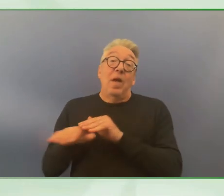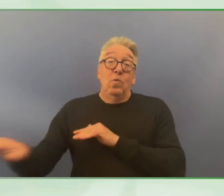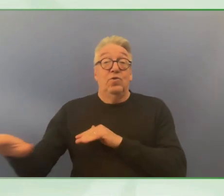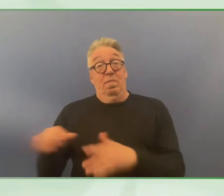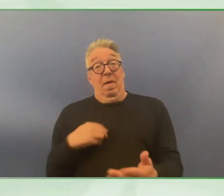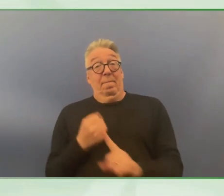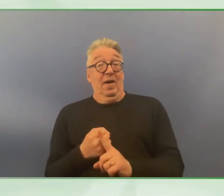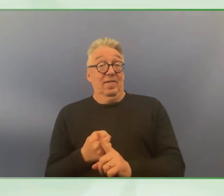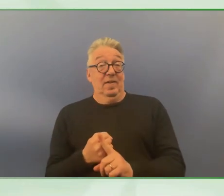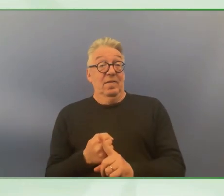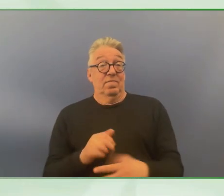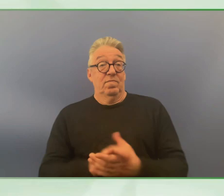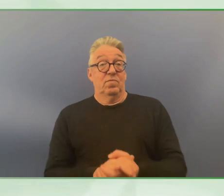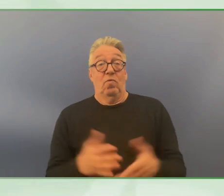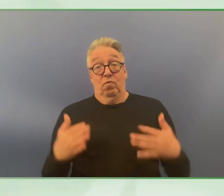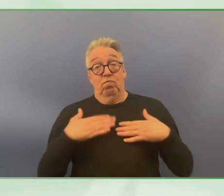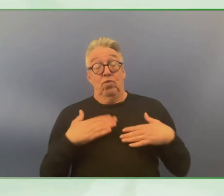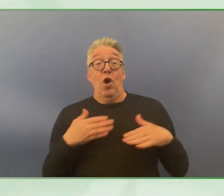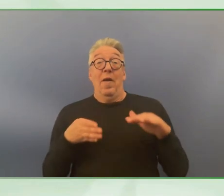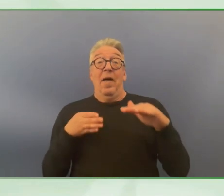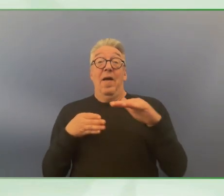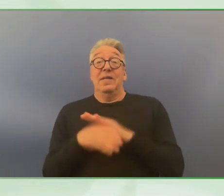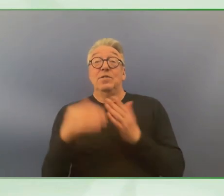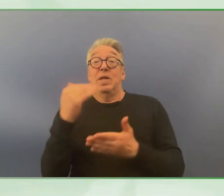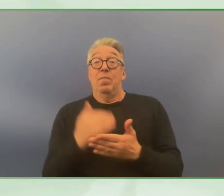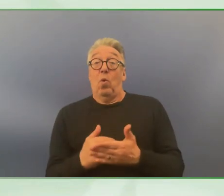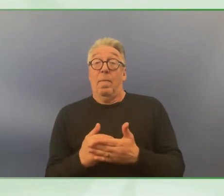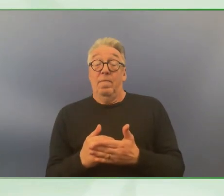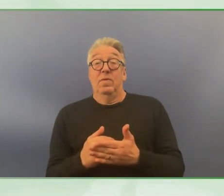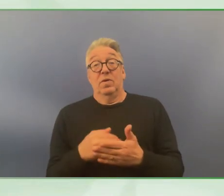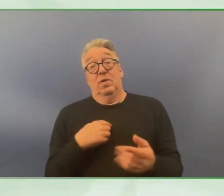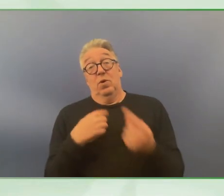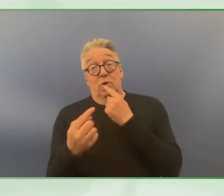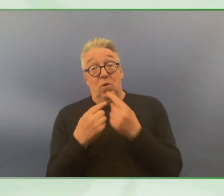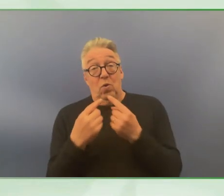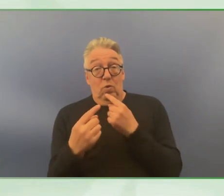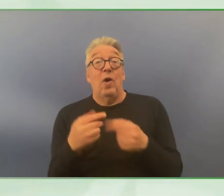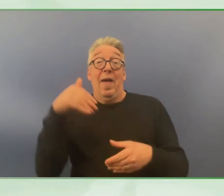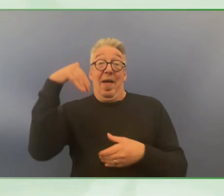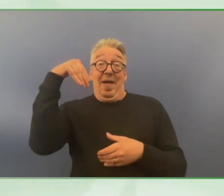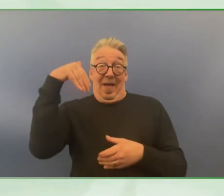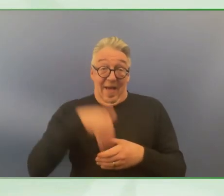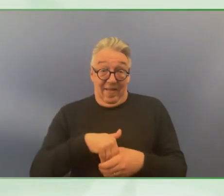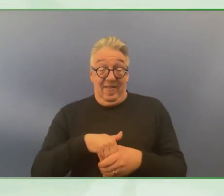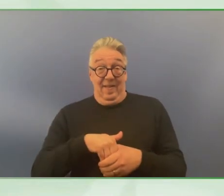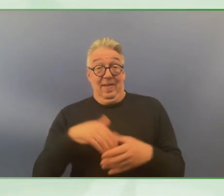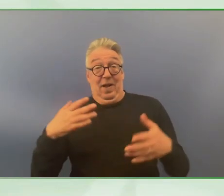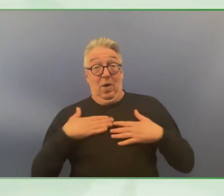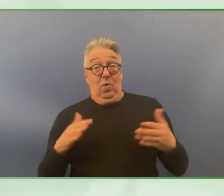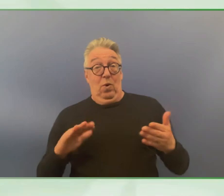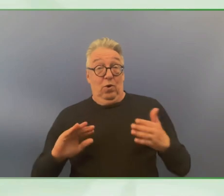your accessibility or your inclusion program. So we talk about doing the stuff within the ecosystem in our community, which is why we engage